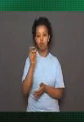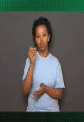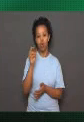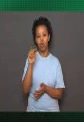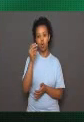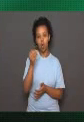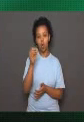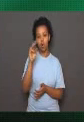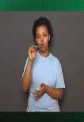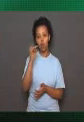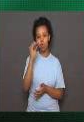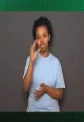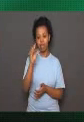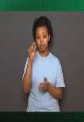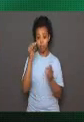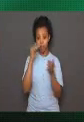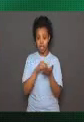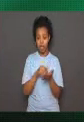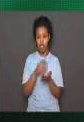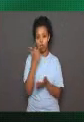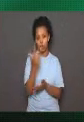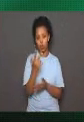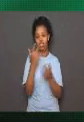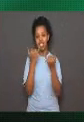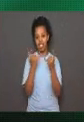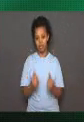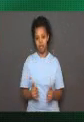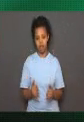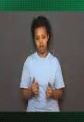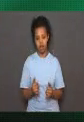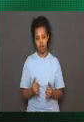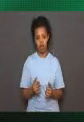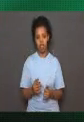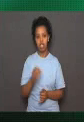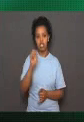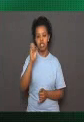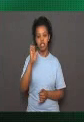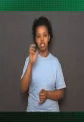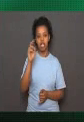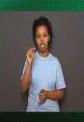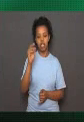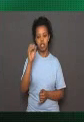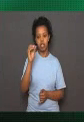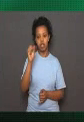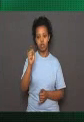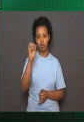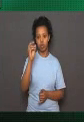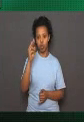nervous system is subdivided again into three categories: the